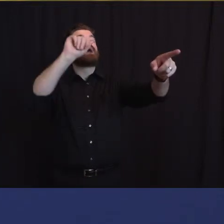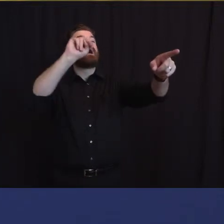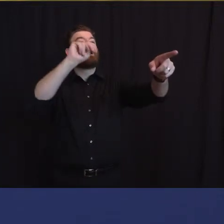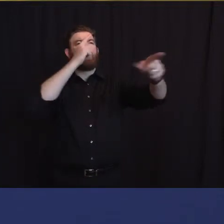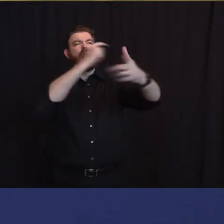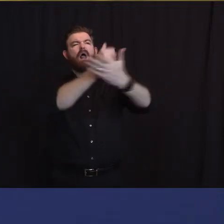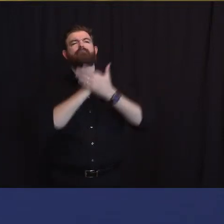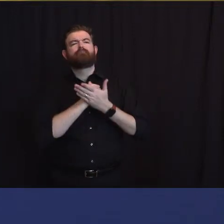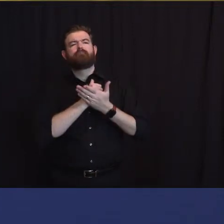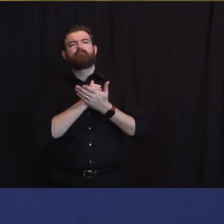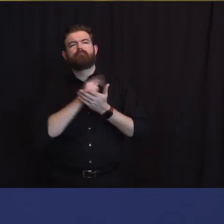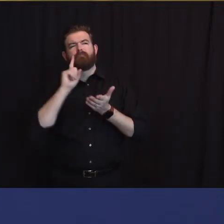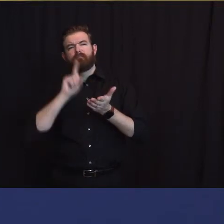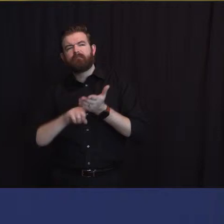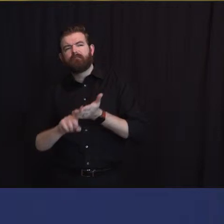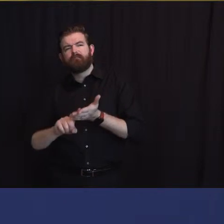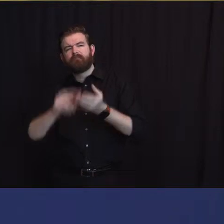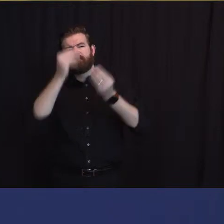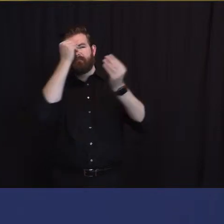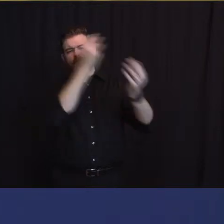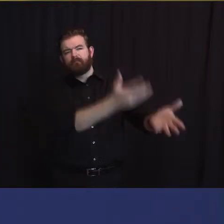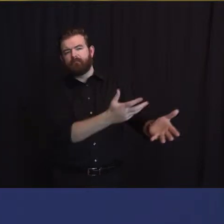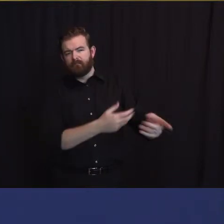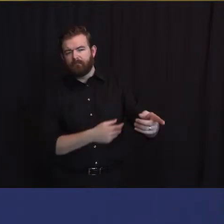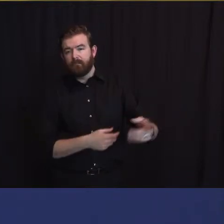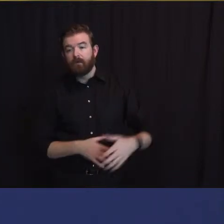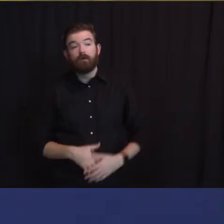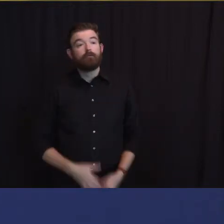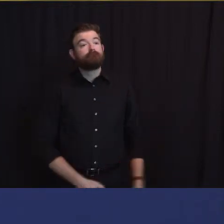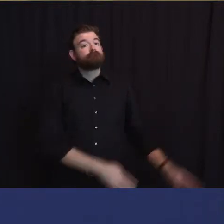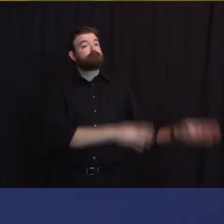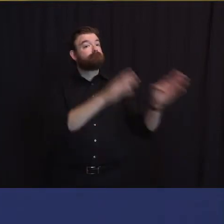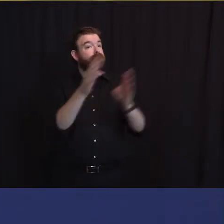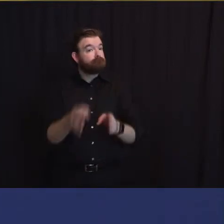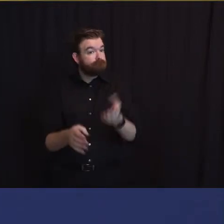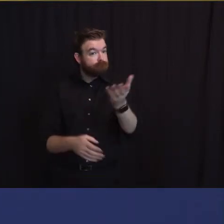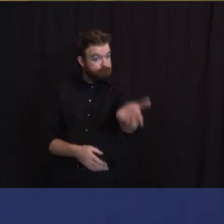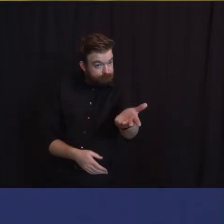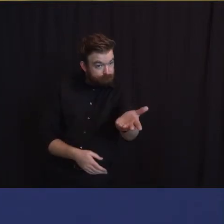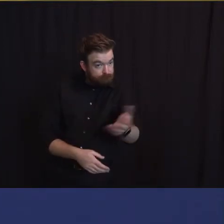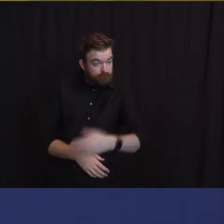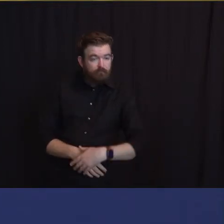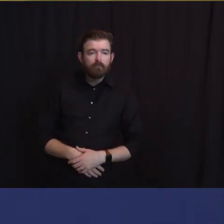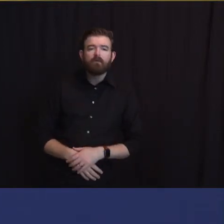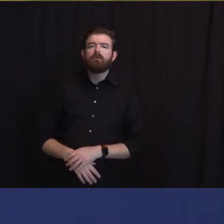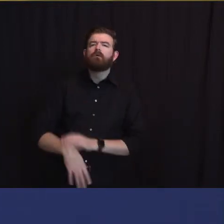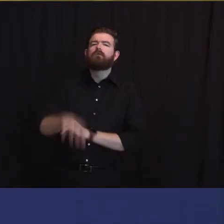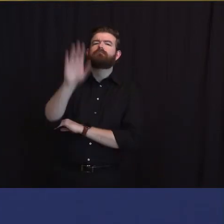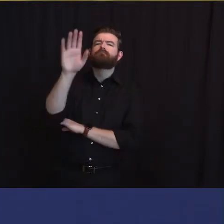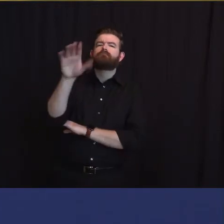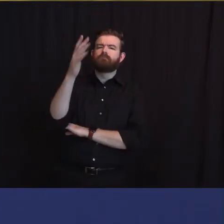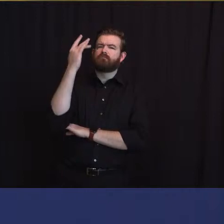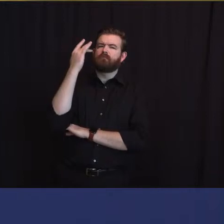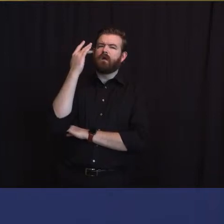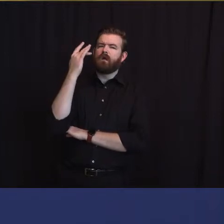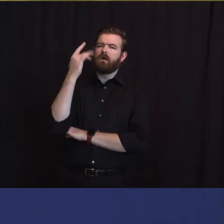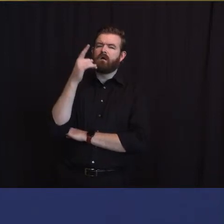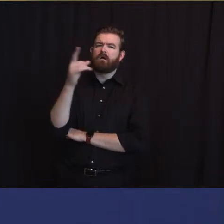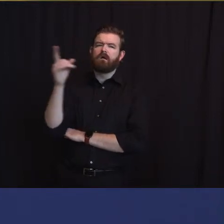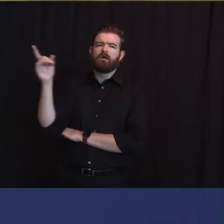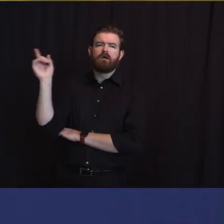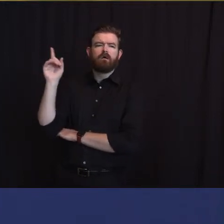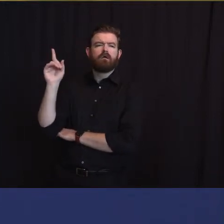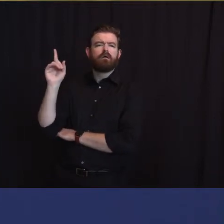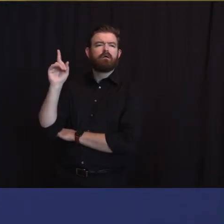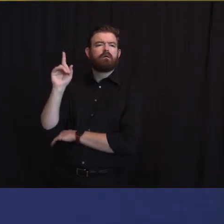Hi, Governor. Can you explain why you're letting employers lift the mask mandates for vaccinated workers?